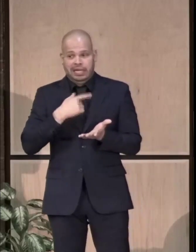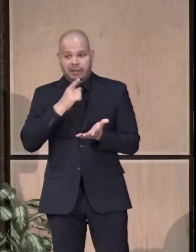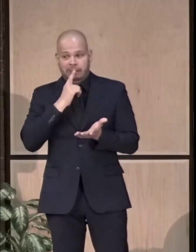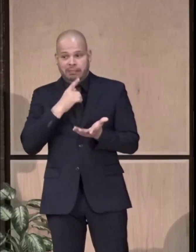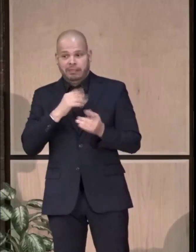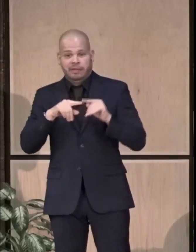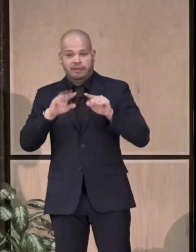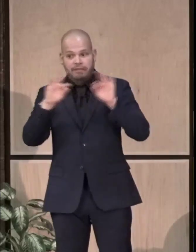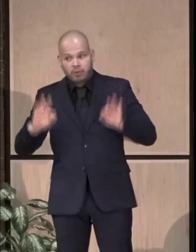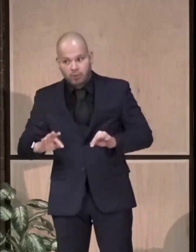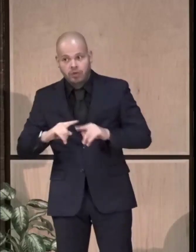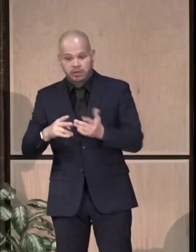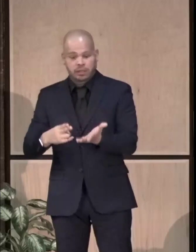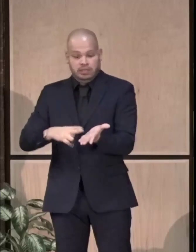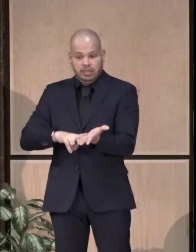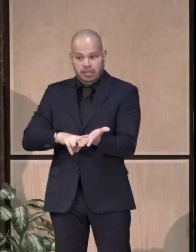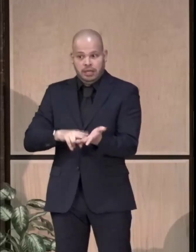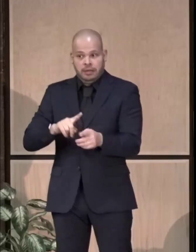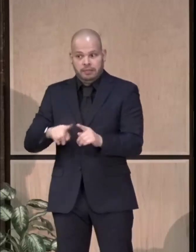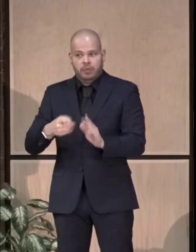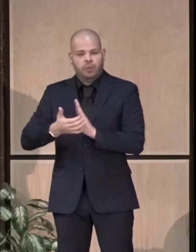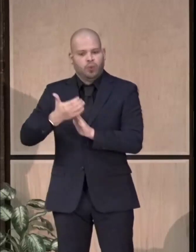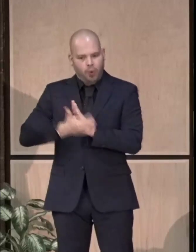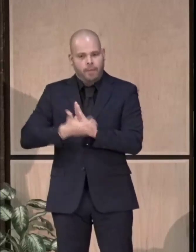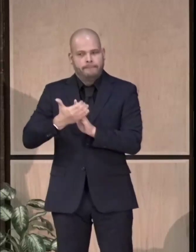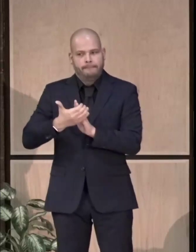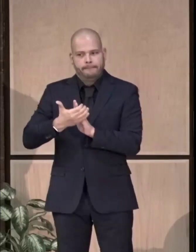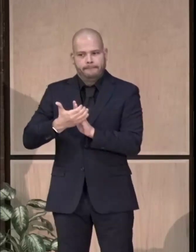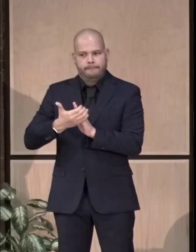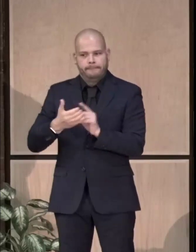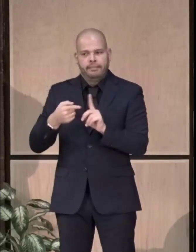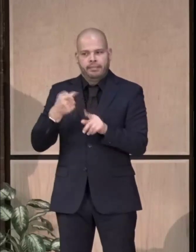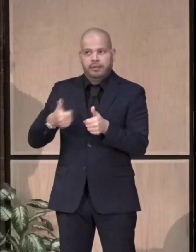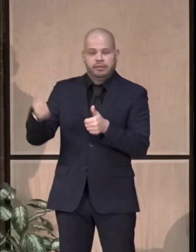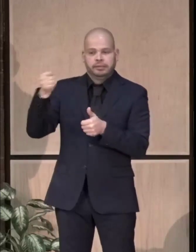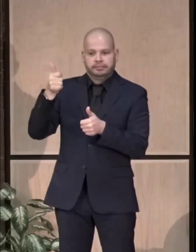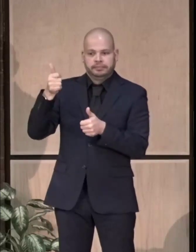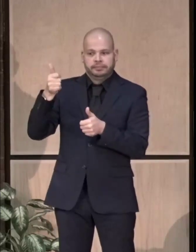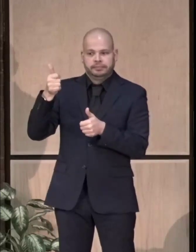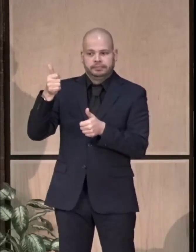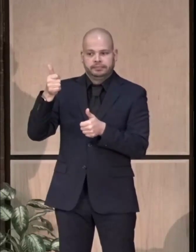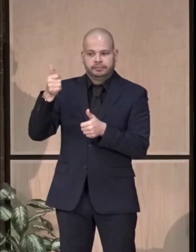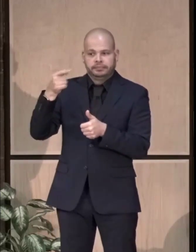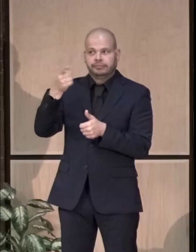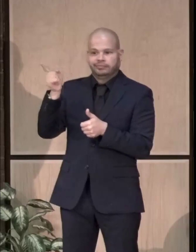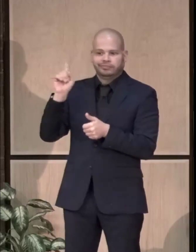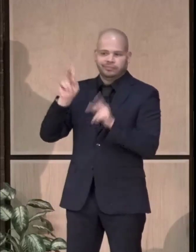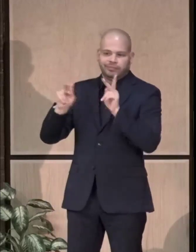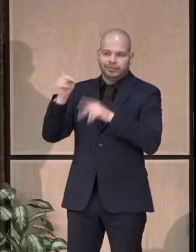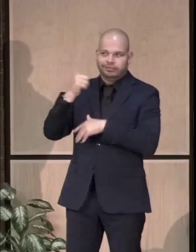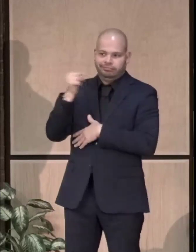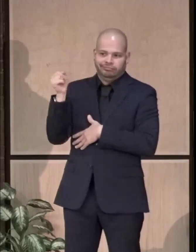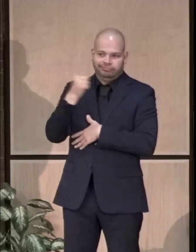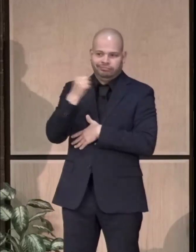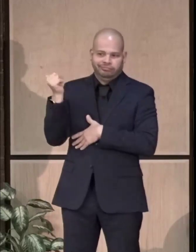sign, and it is generated by our personnel. Actually, I'm not sure if